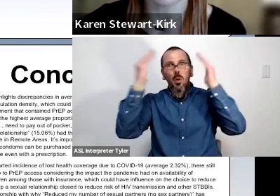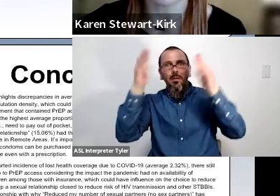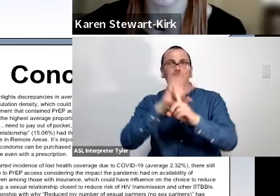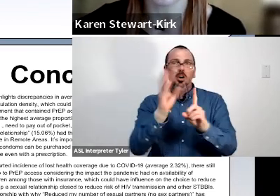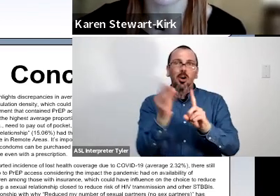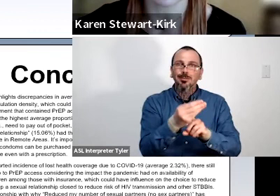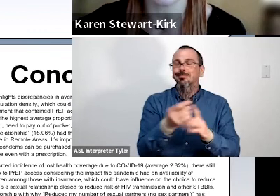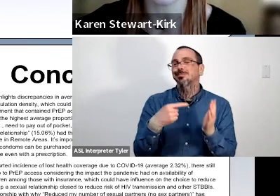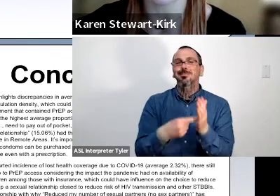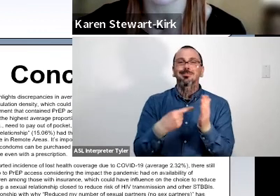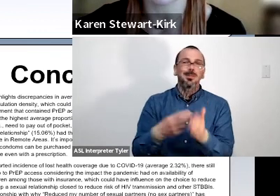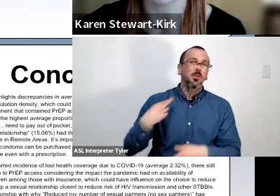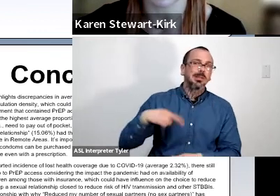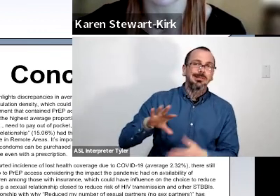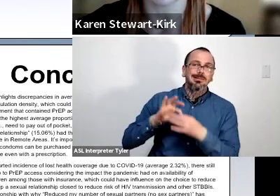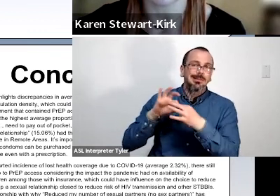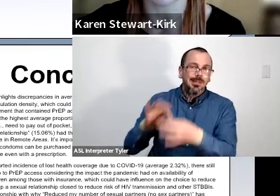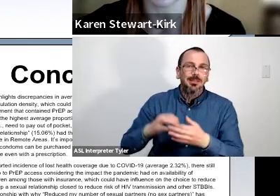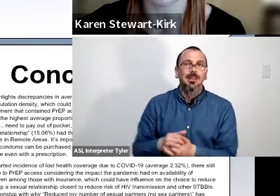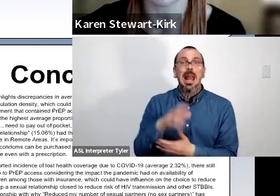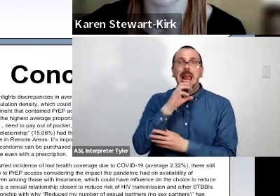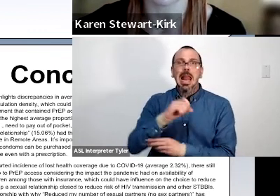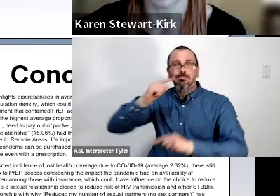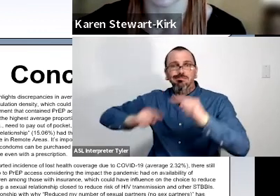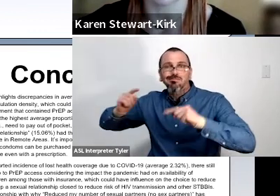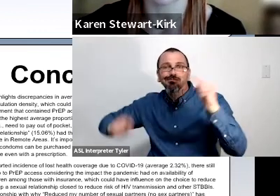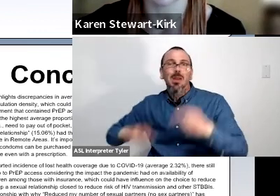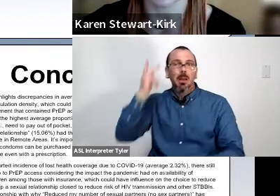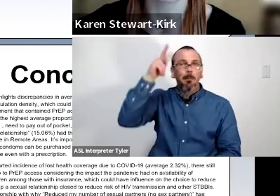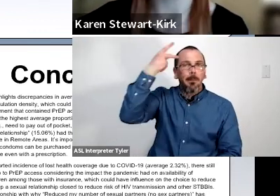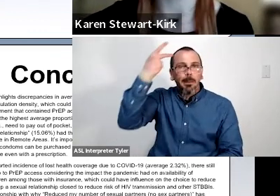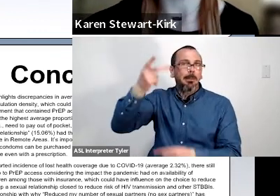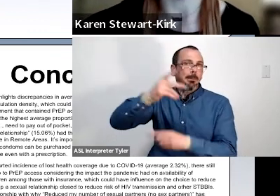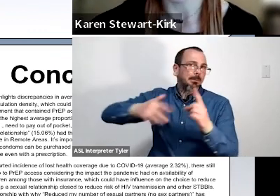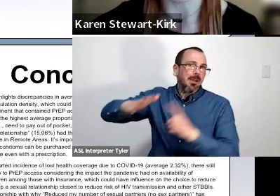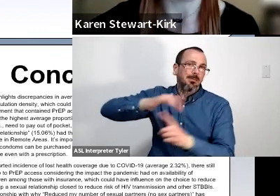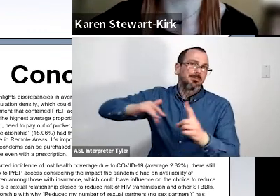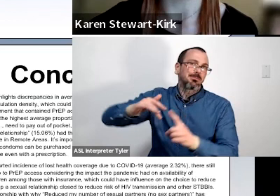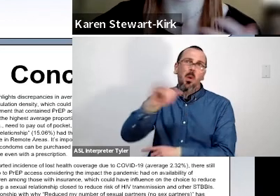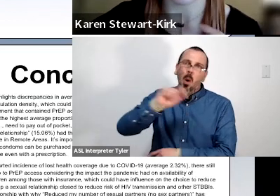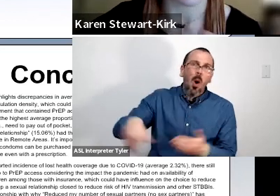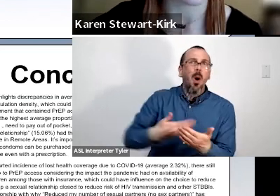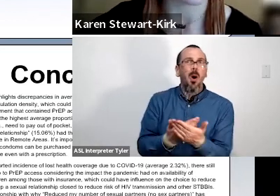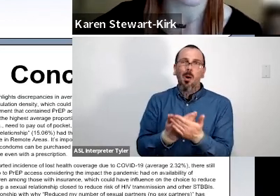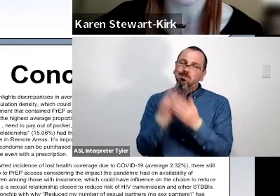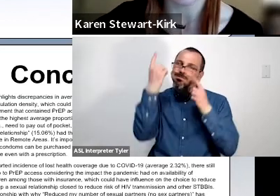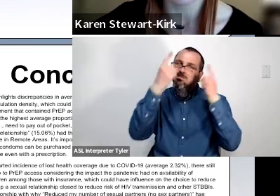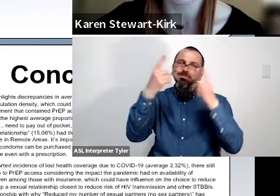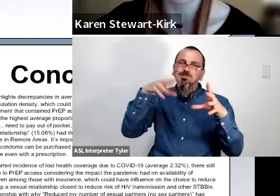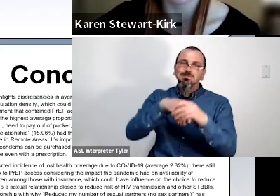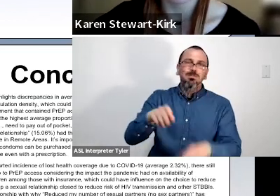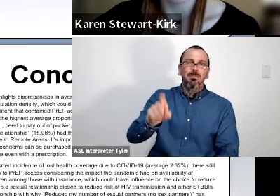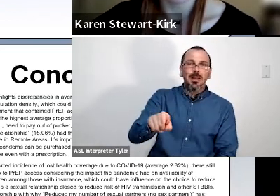religious affiliations, age distribution of the population, and the political climate. Thanks so much. I have a few minutes now, I think, for